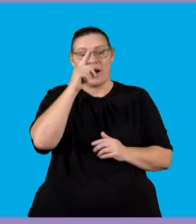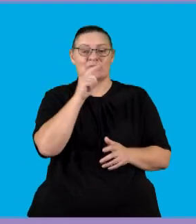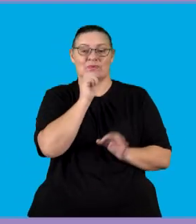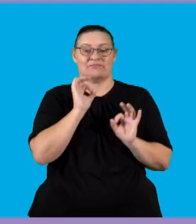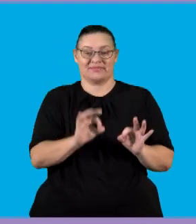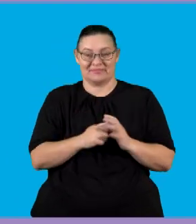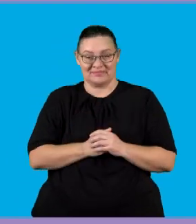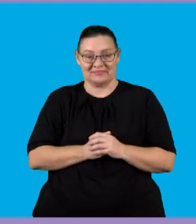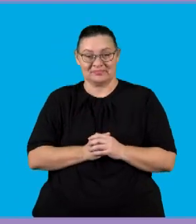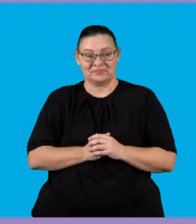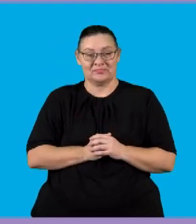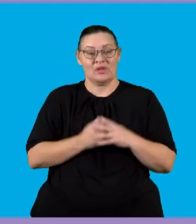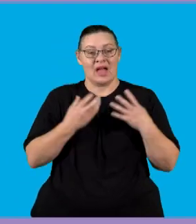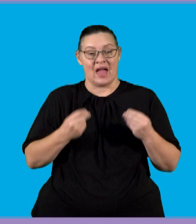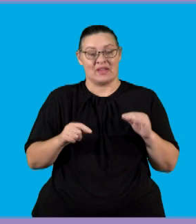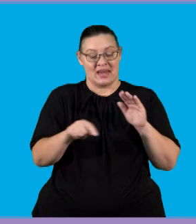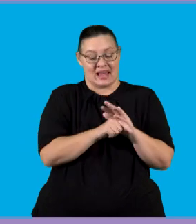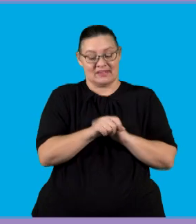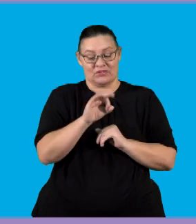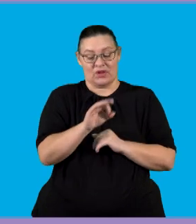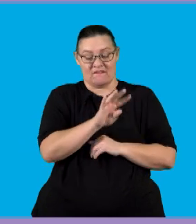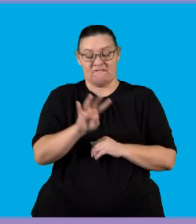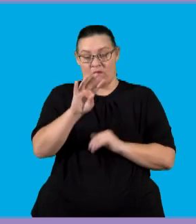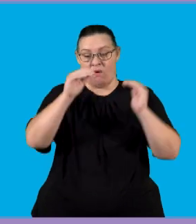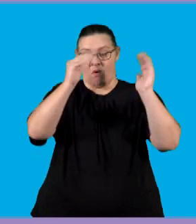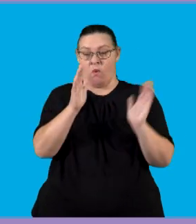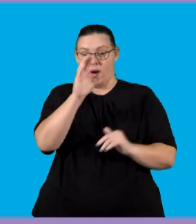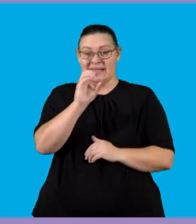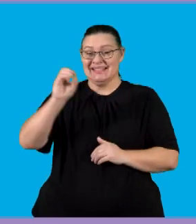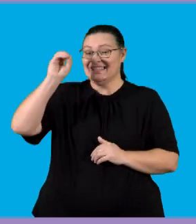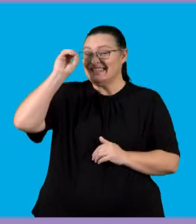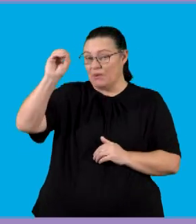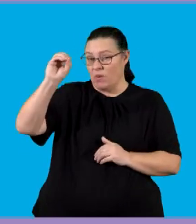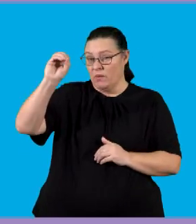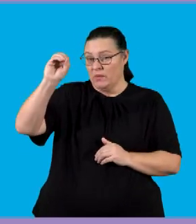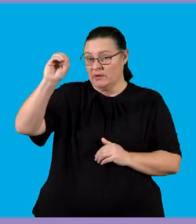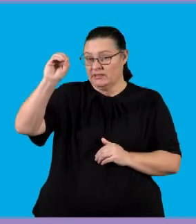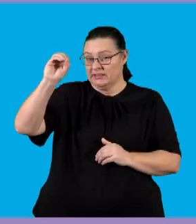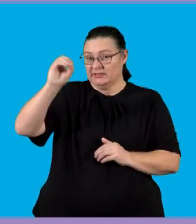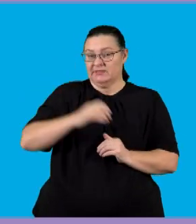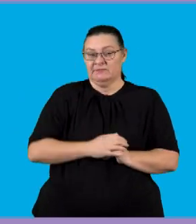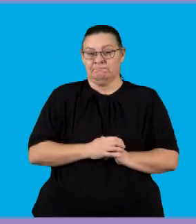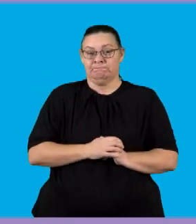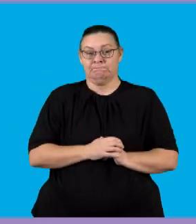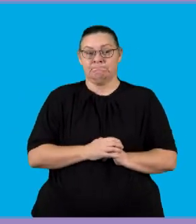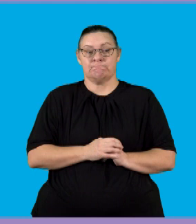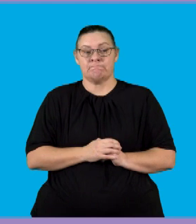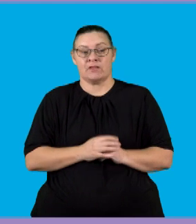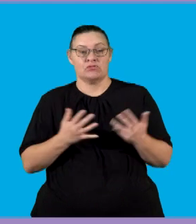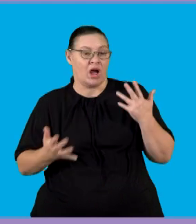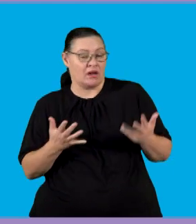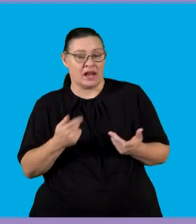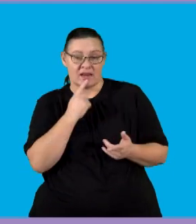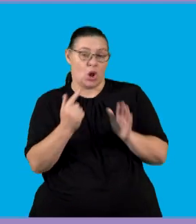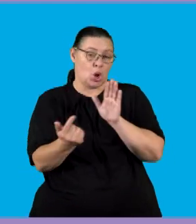them correctly. So now we have a -3 exponent 4, and this power is raised to an exponent 0. So we